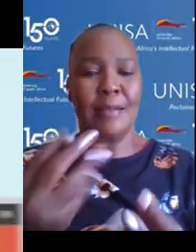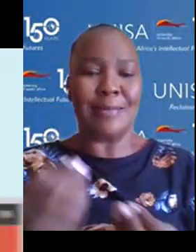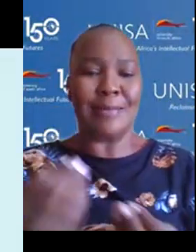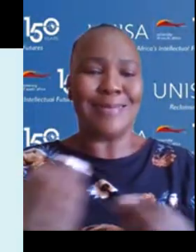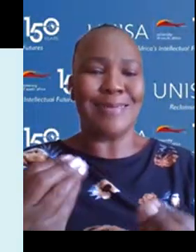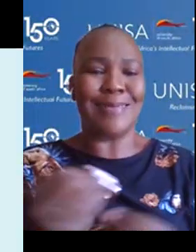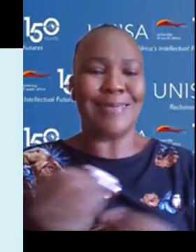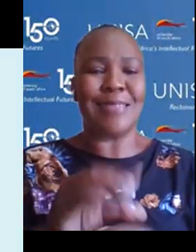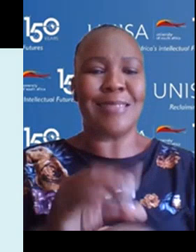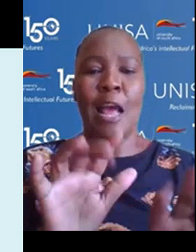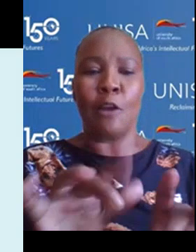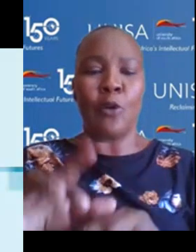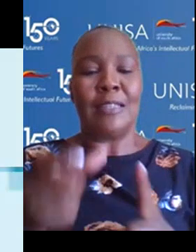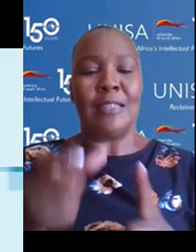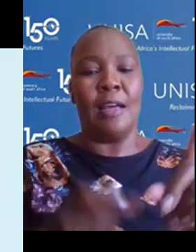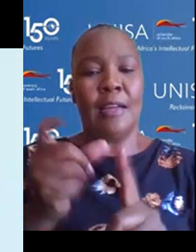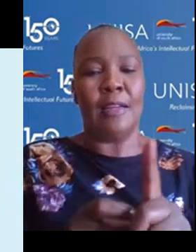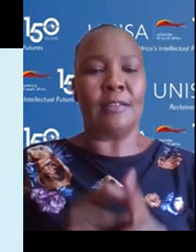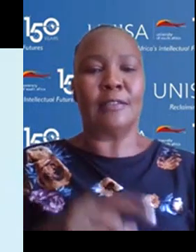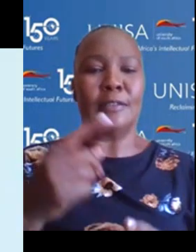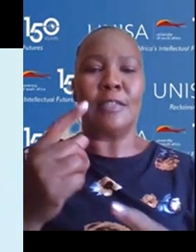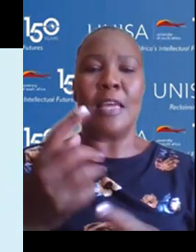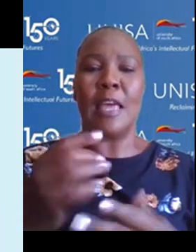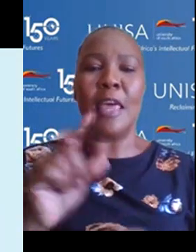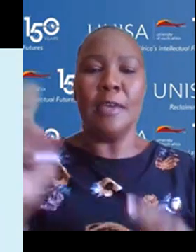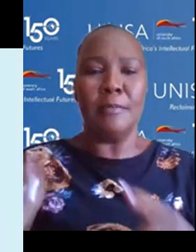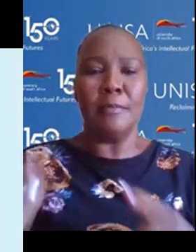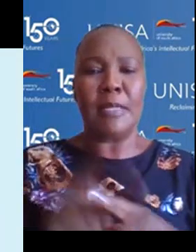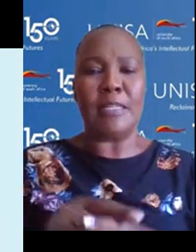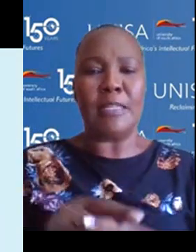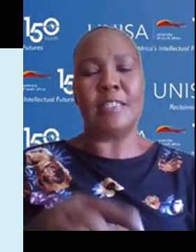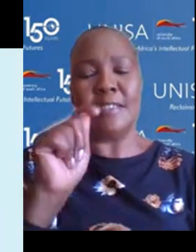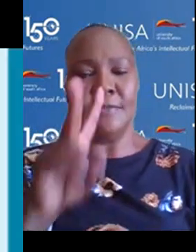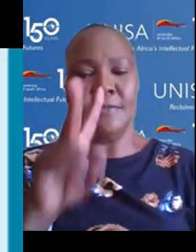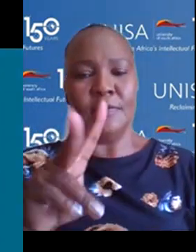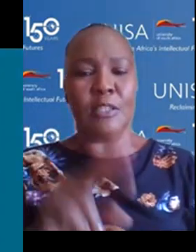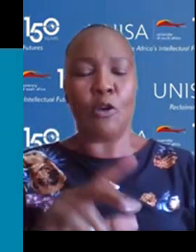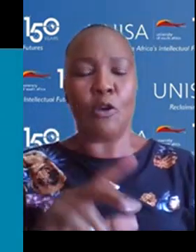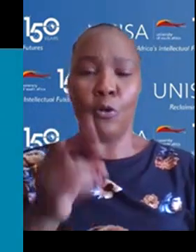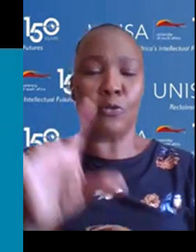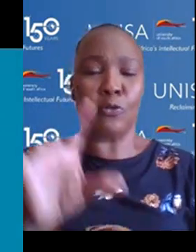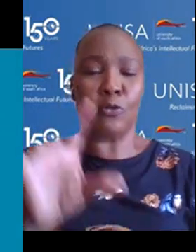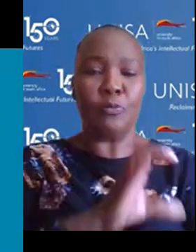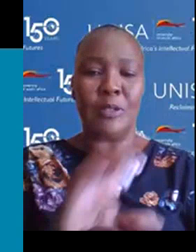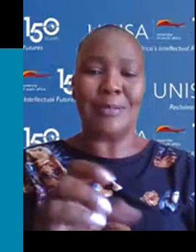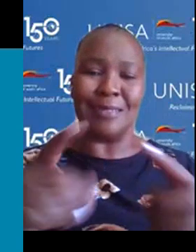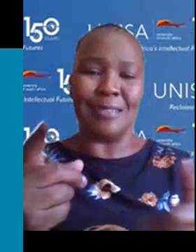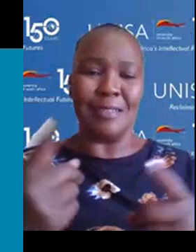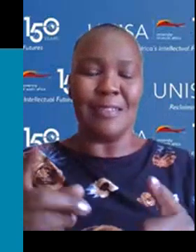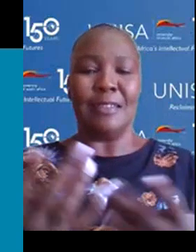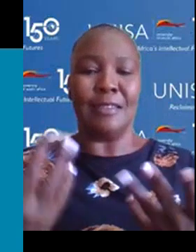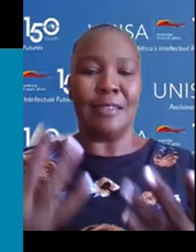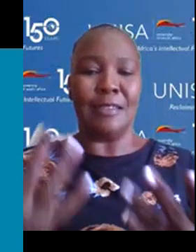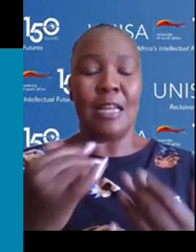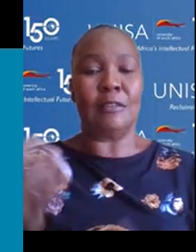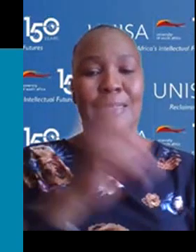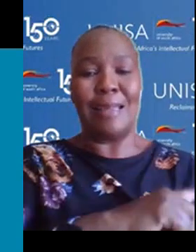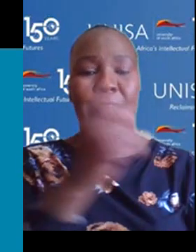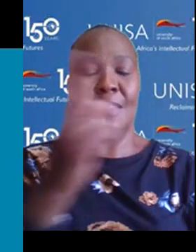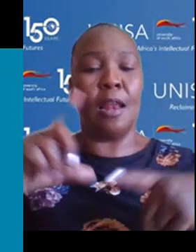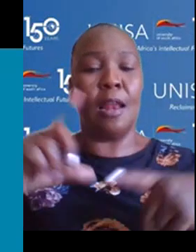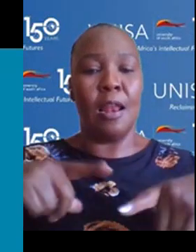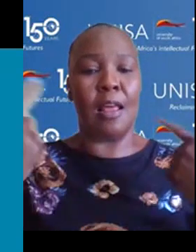as calculators, gaming consoles, and smart TVs are also computers. The types of computers that we use in our daily lives are